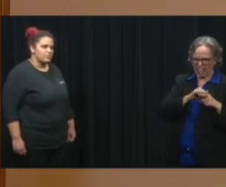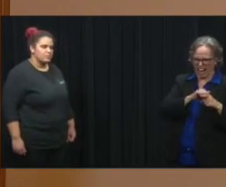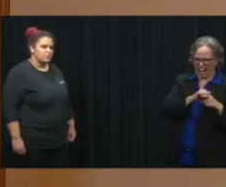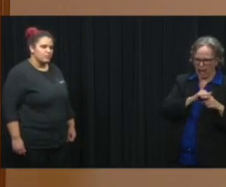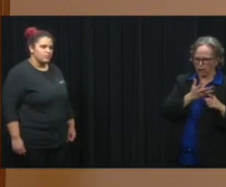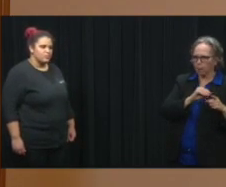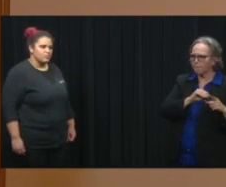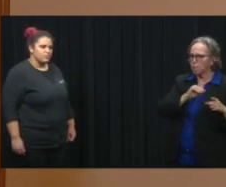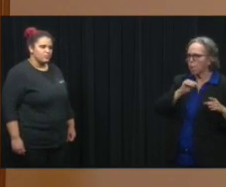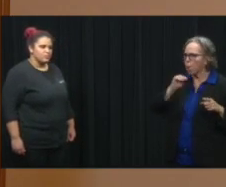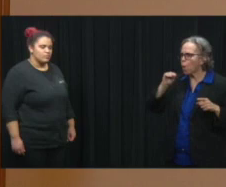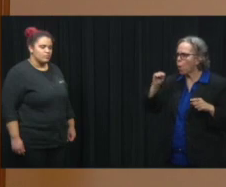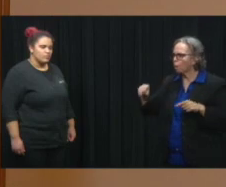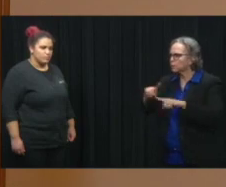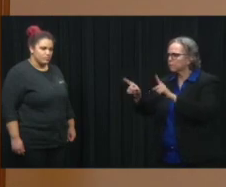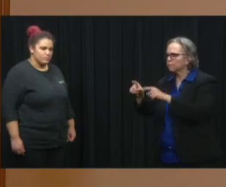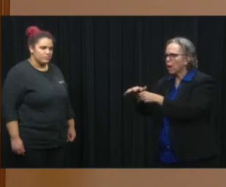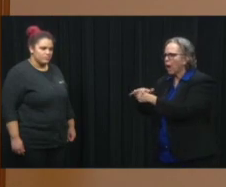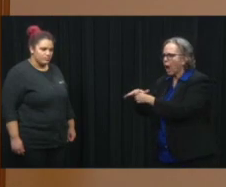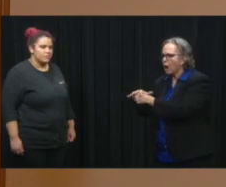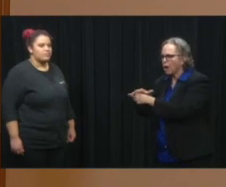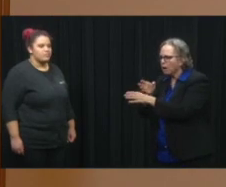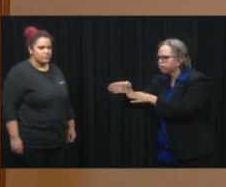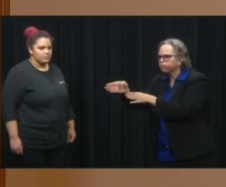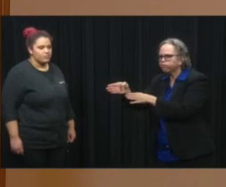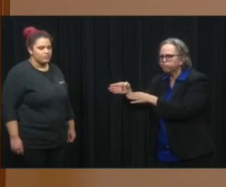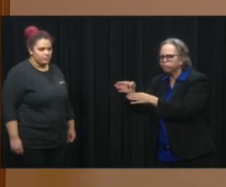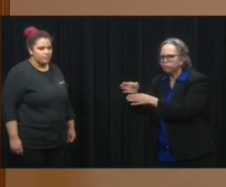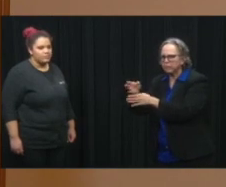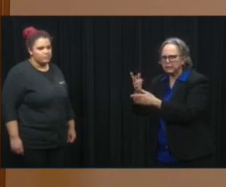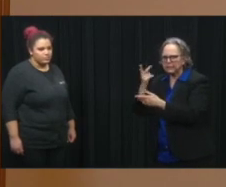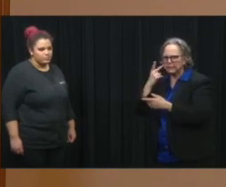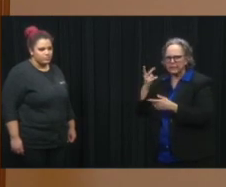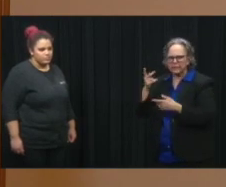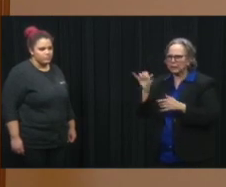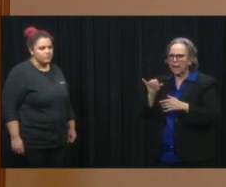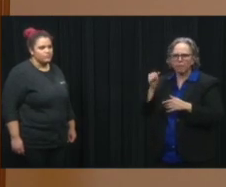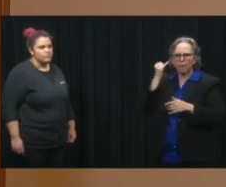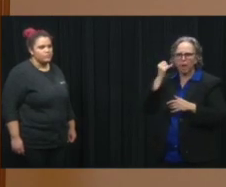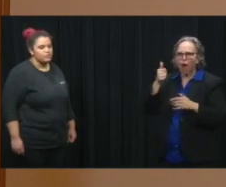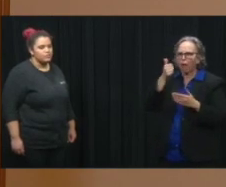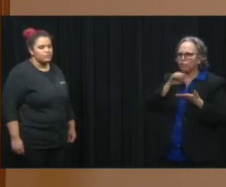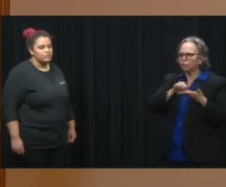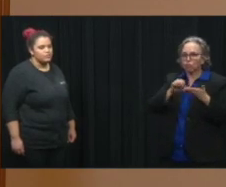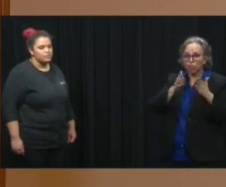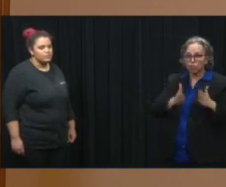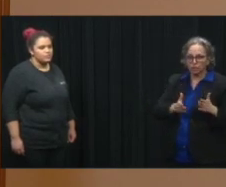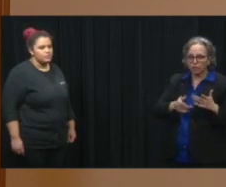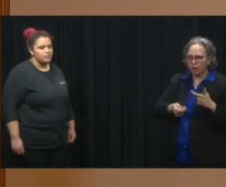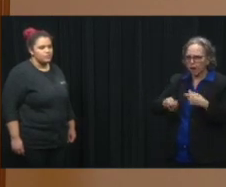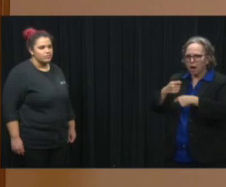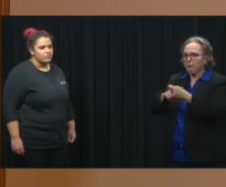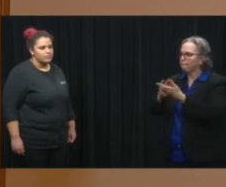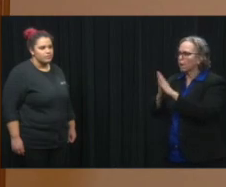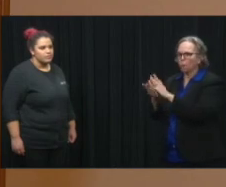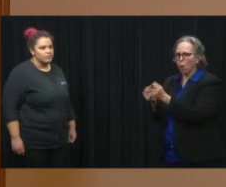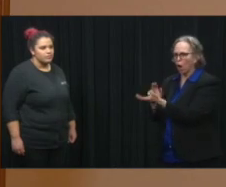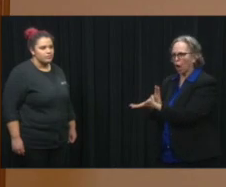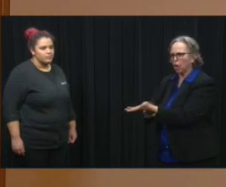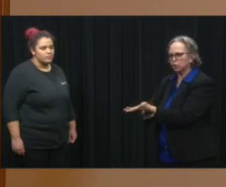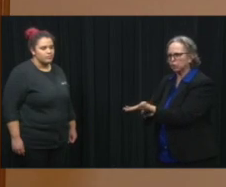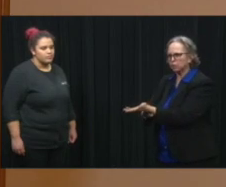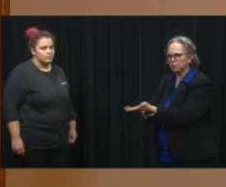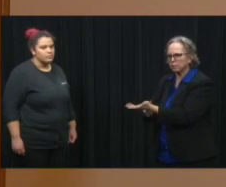And similarly, you've seen models where surgeons are becoming nurses. We're looking at all med students. We've been working with the heads of all